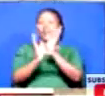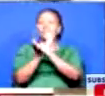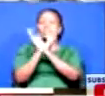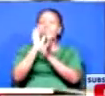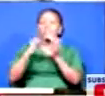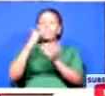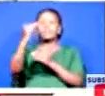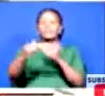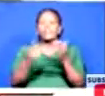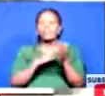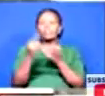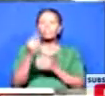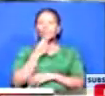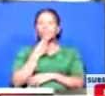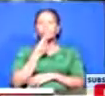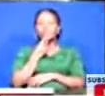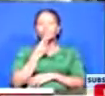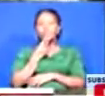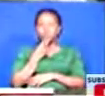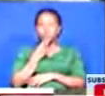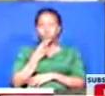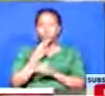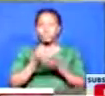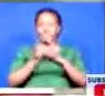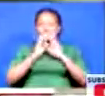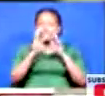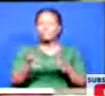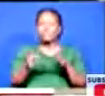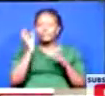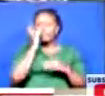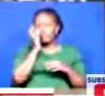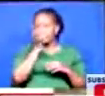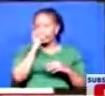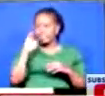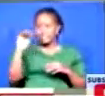month. Reporting for Prime Edition from Nyeri town, Nyeri County, my name is Frederick.